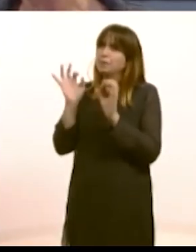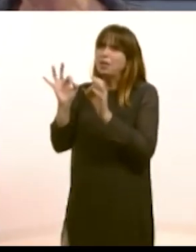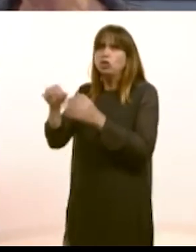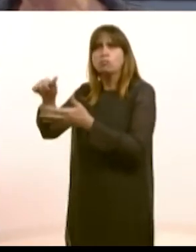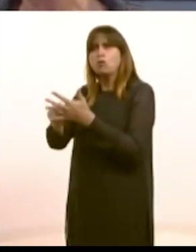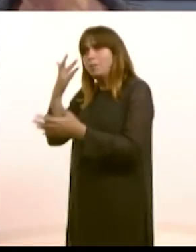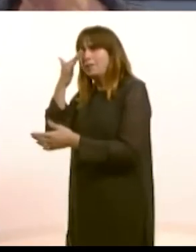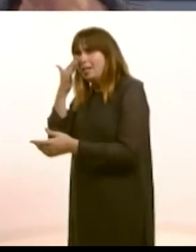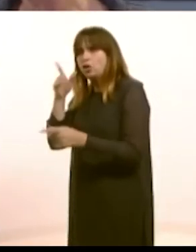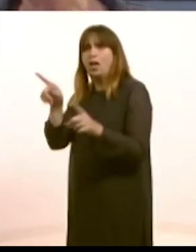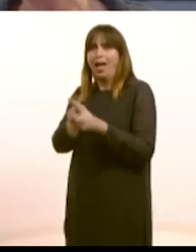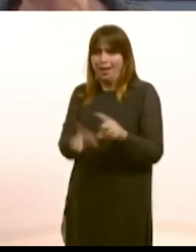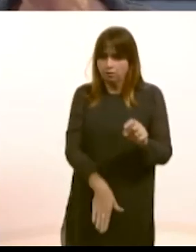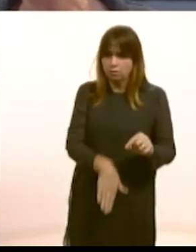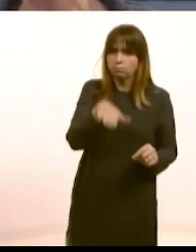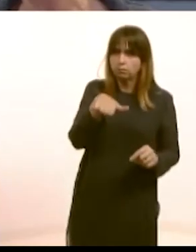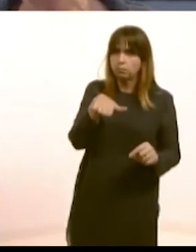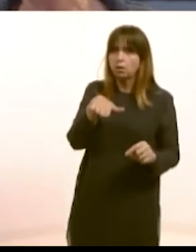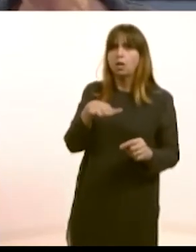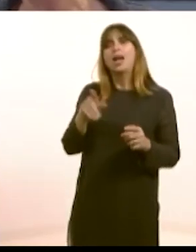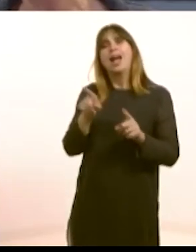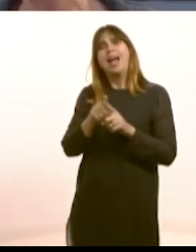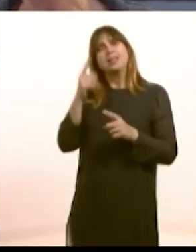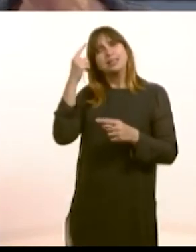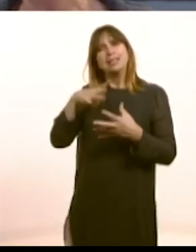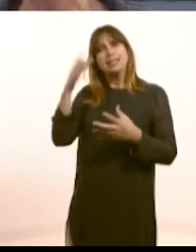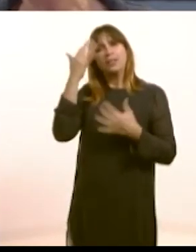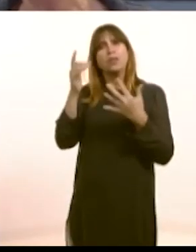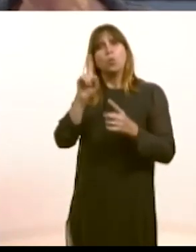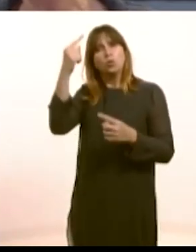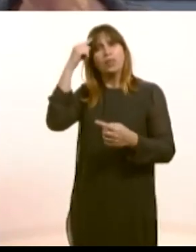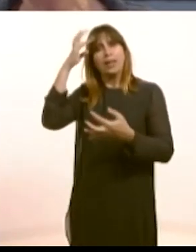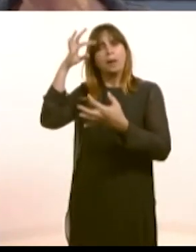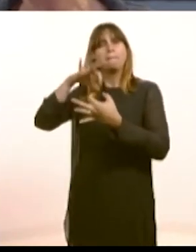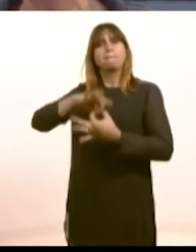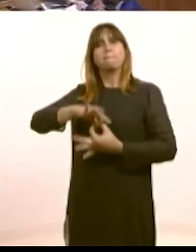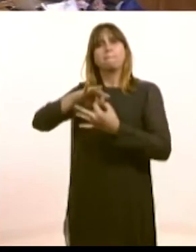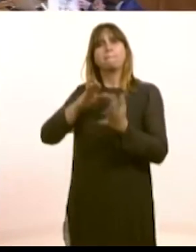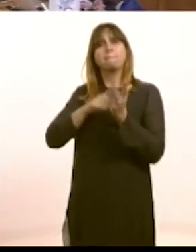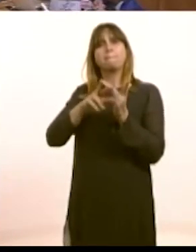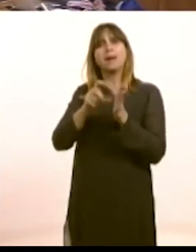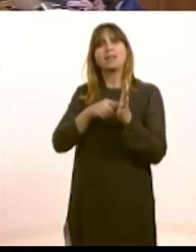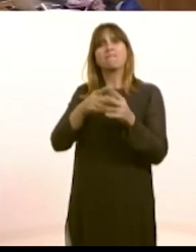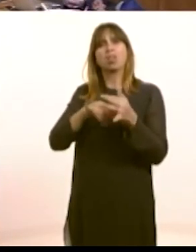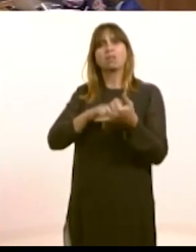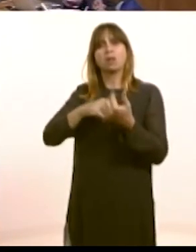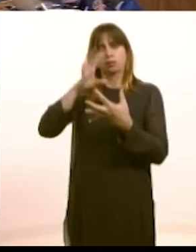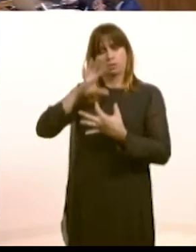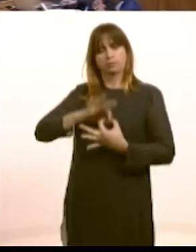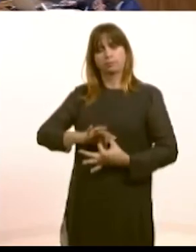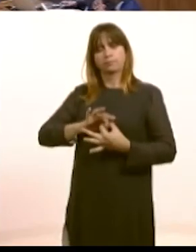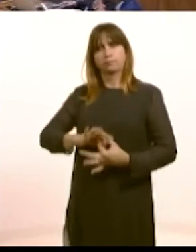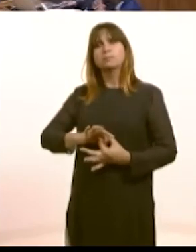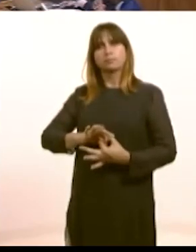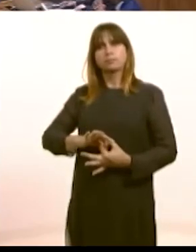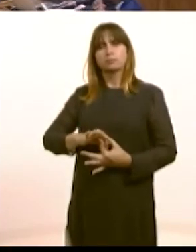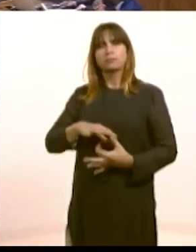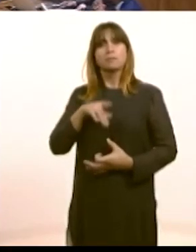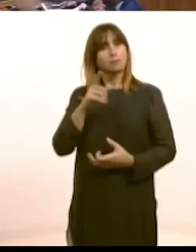prepared to look at what role mindfulness could play in such a programme? Well, first of all, mindfulness was